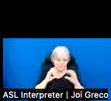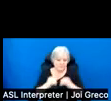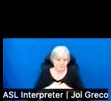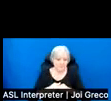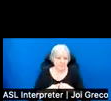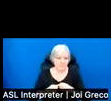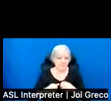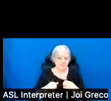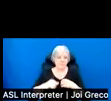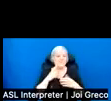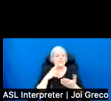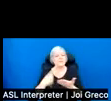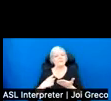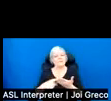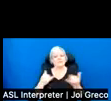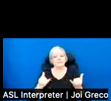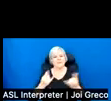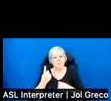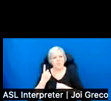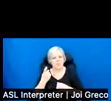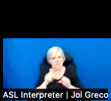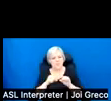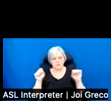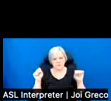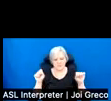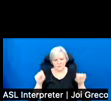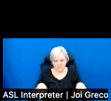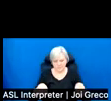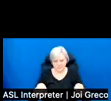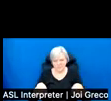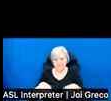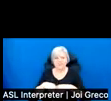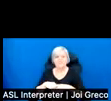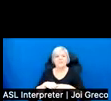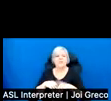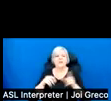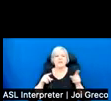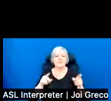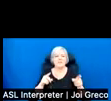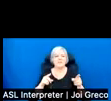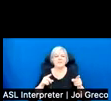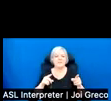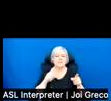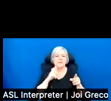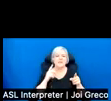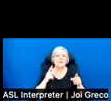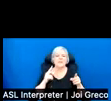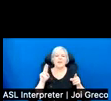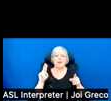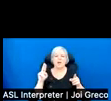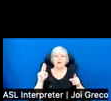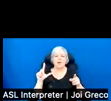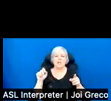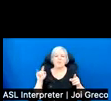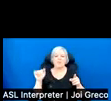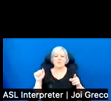I'm going to talk about one more system, and this is an ultrasound vision system. And I'm actually going to ask